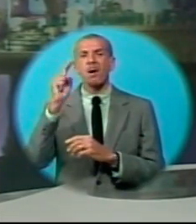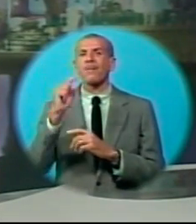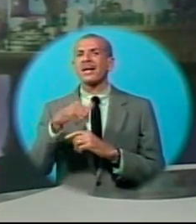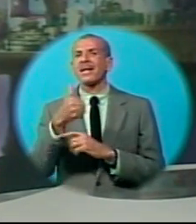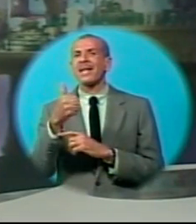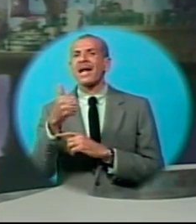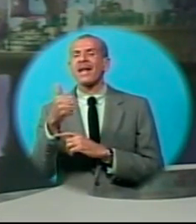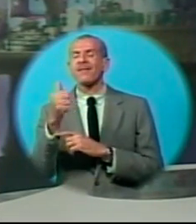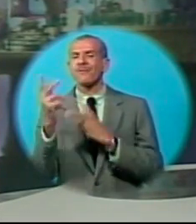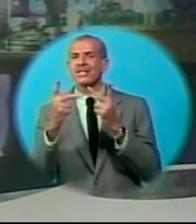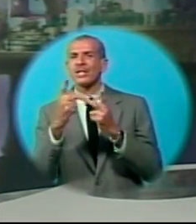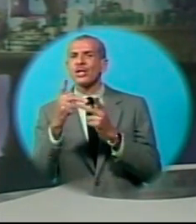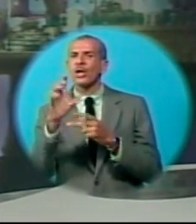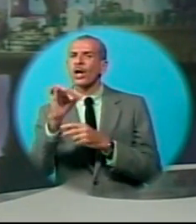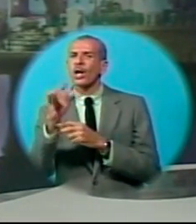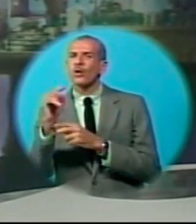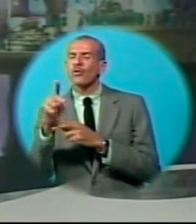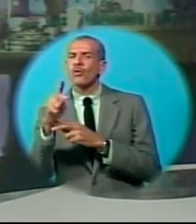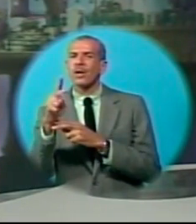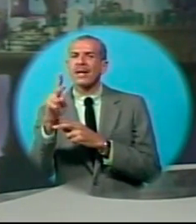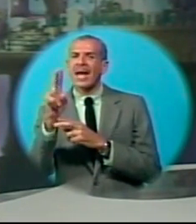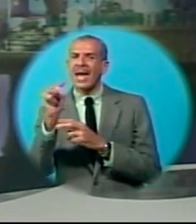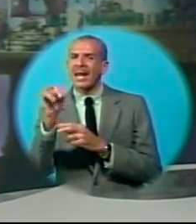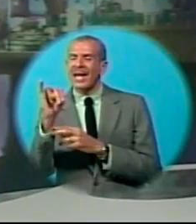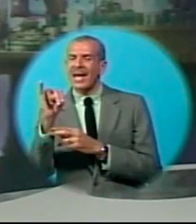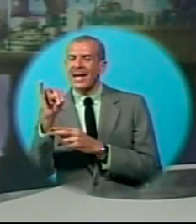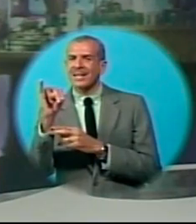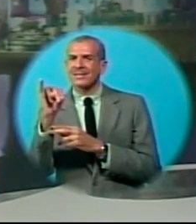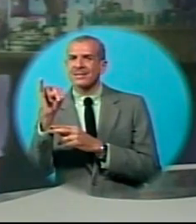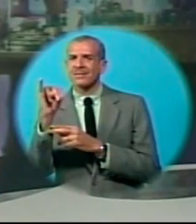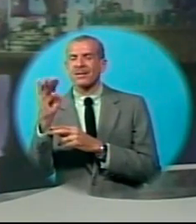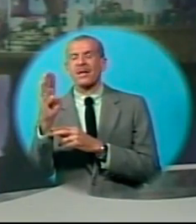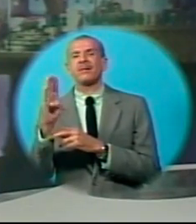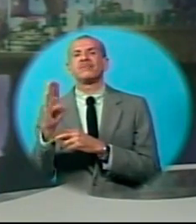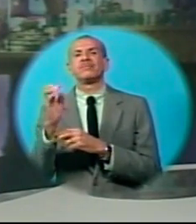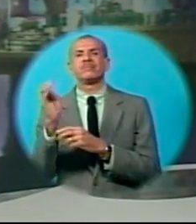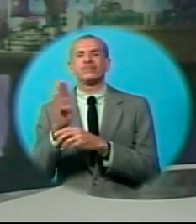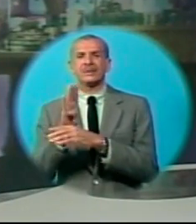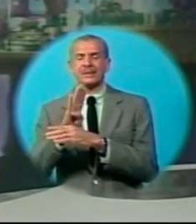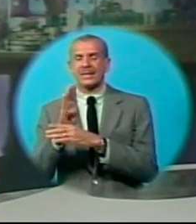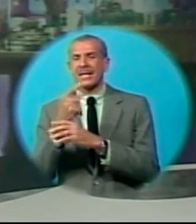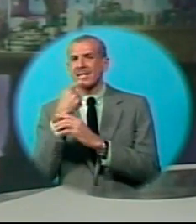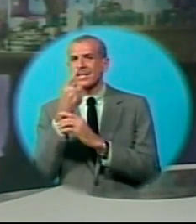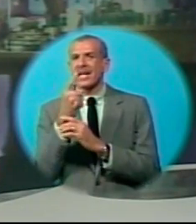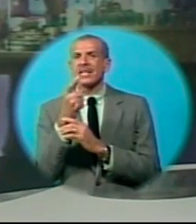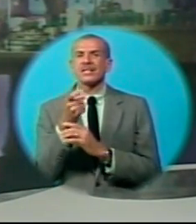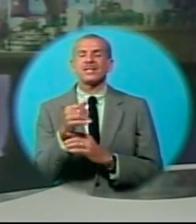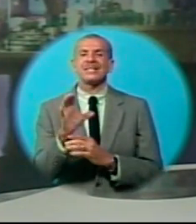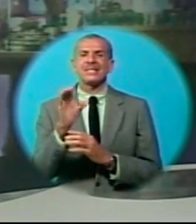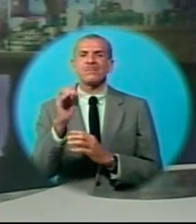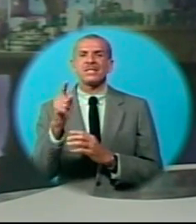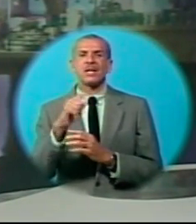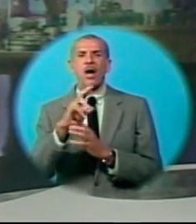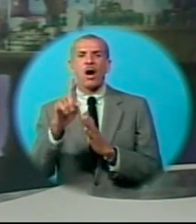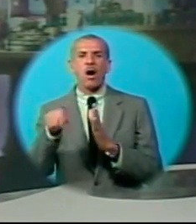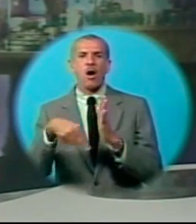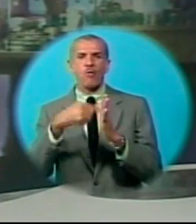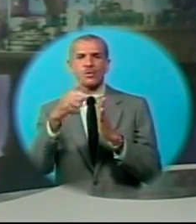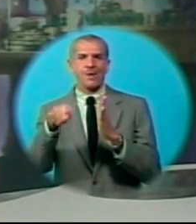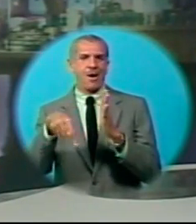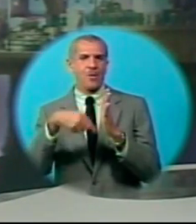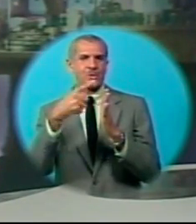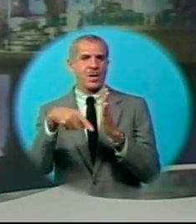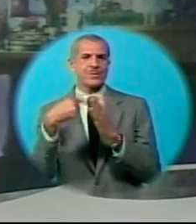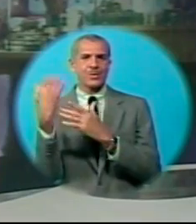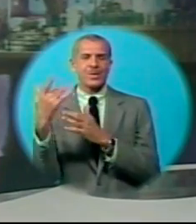the Culloden Road headquarters of the NAS. This time, there's good news. She told CBC that after hours of waiting, she was able to